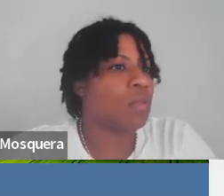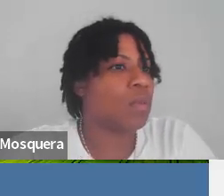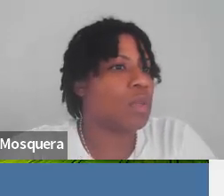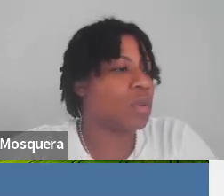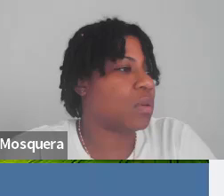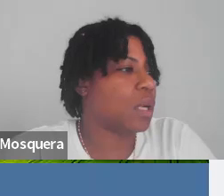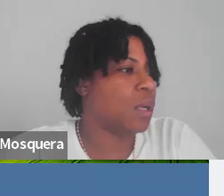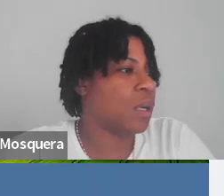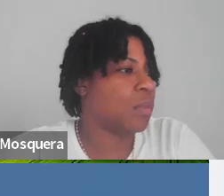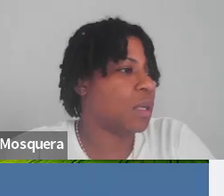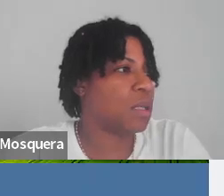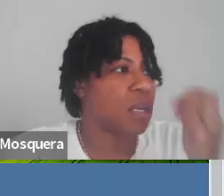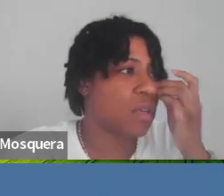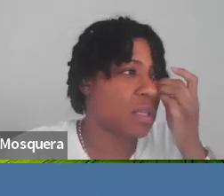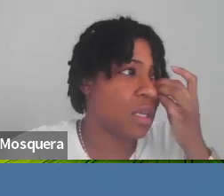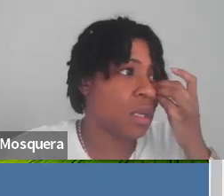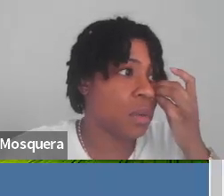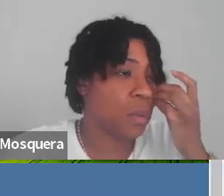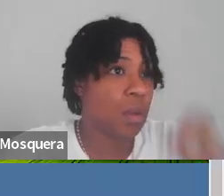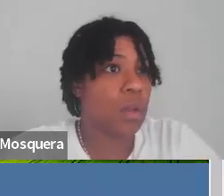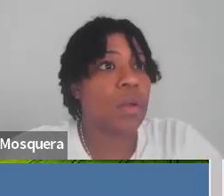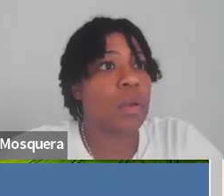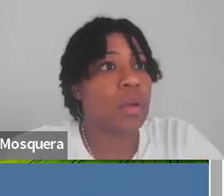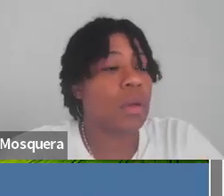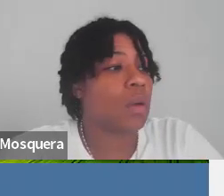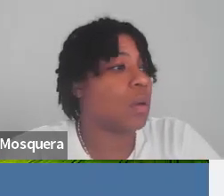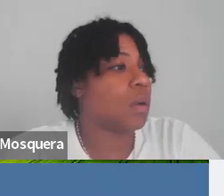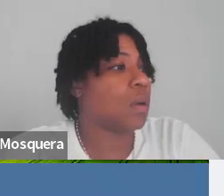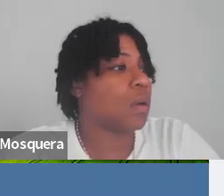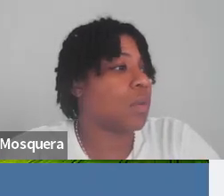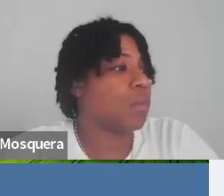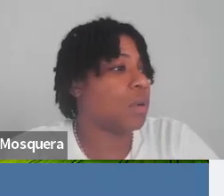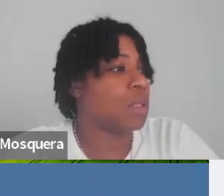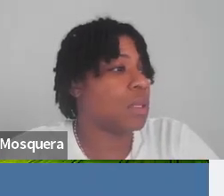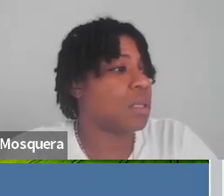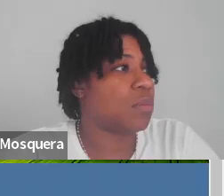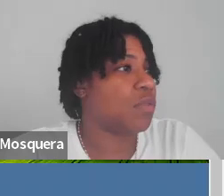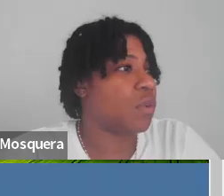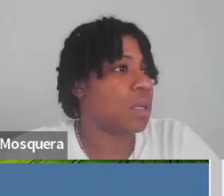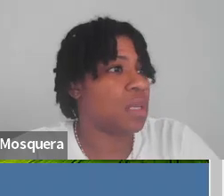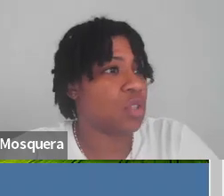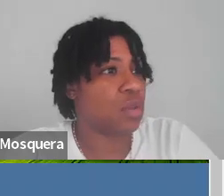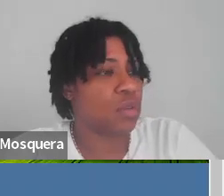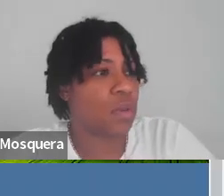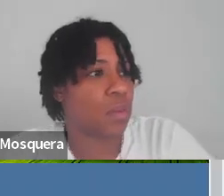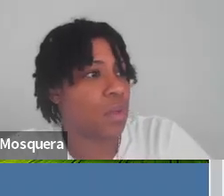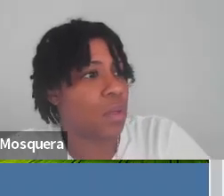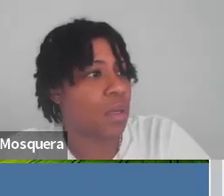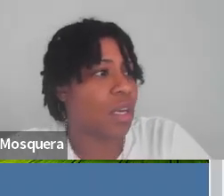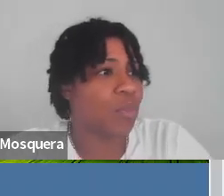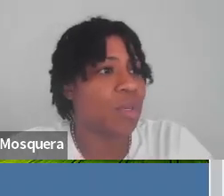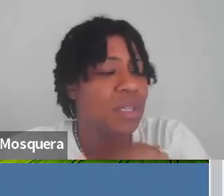And then when we scroll down here, I'm going to click save and continue. I'm going to click submit for organizational